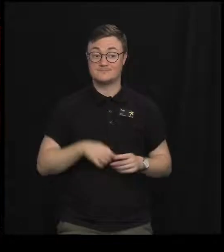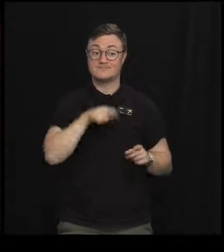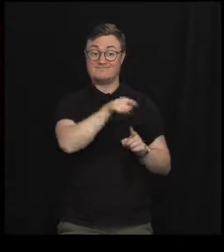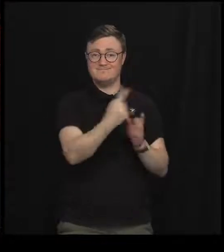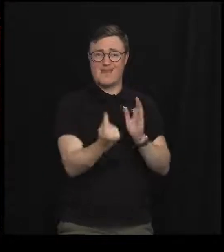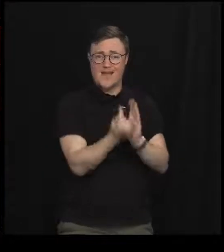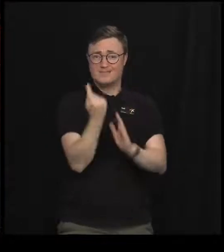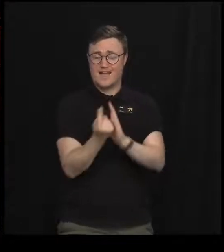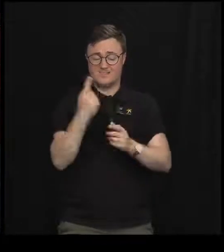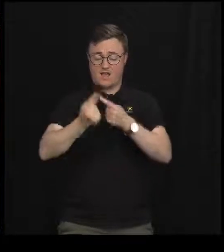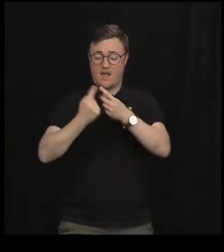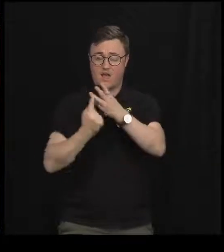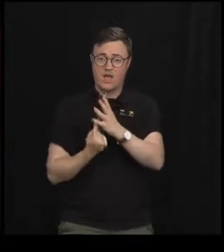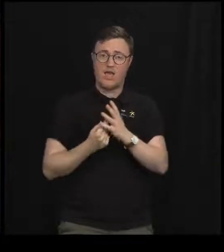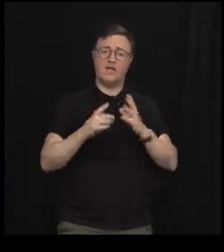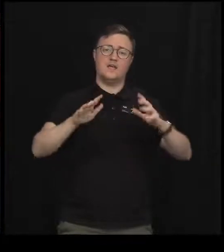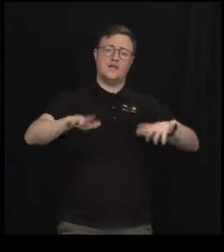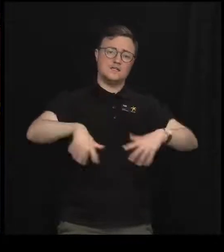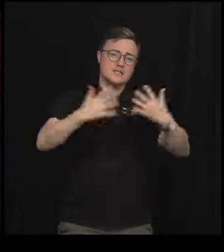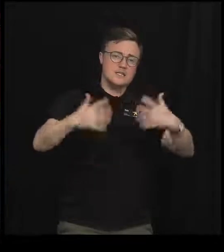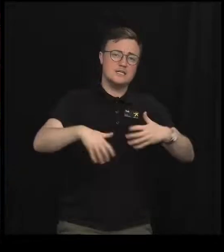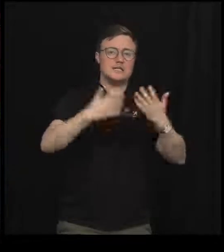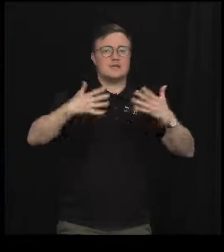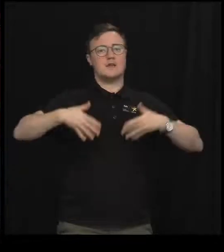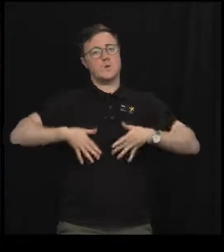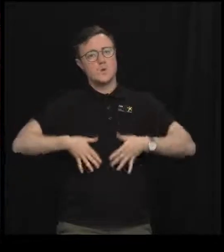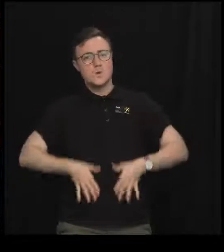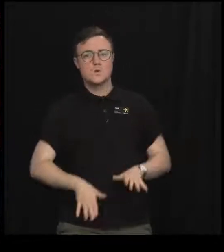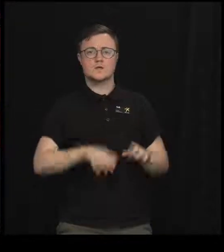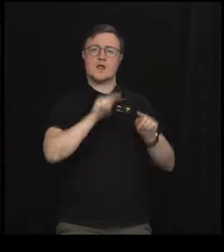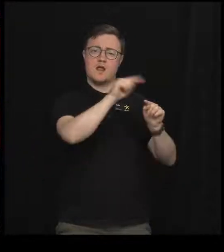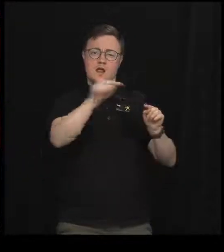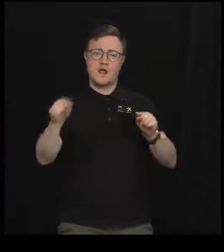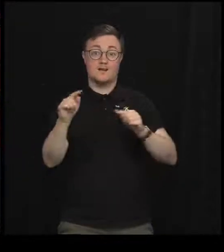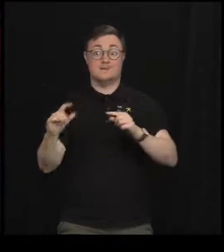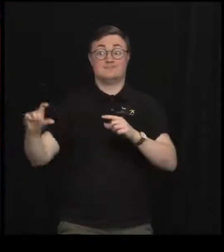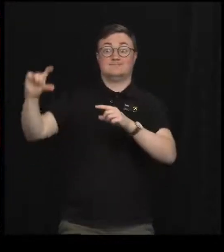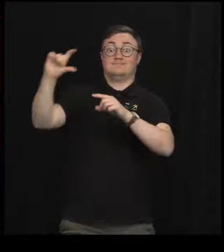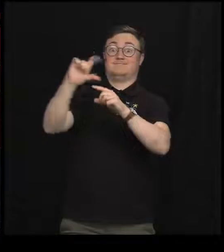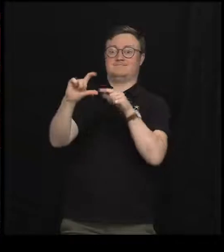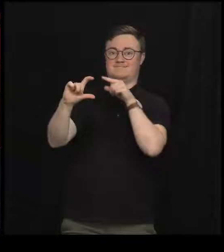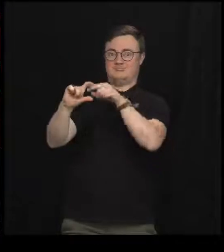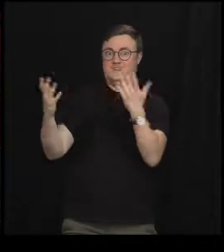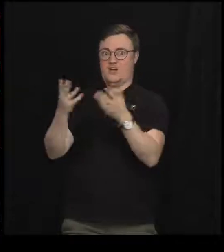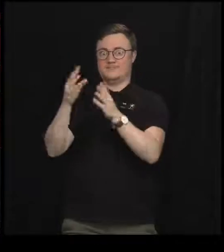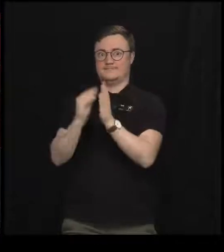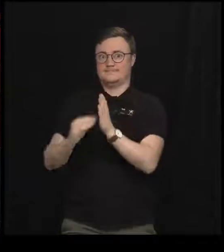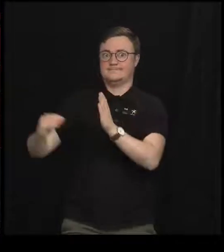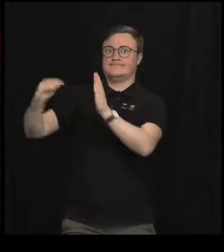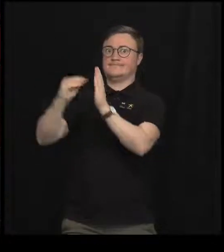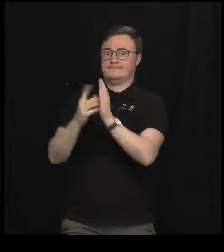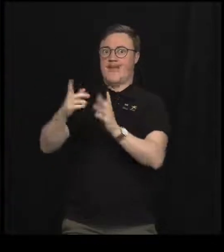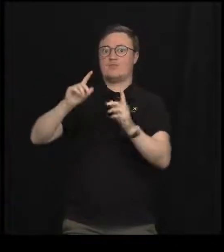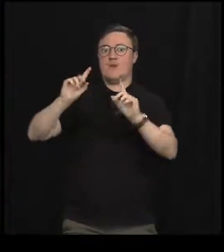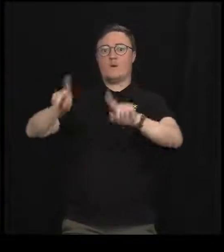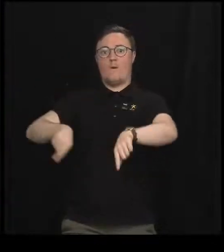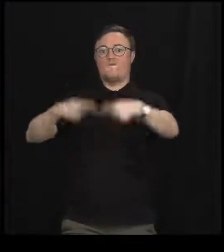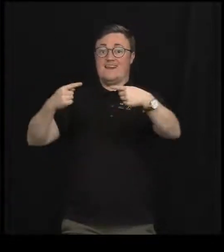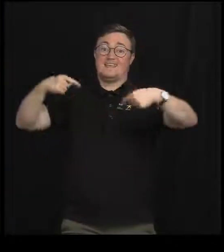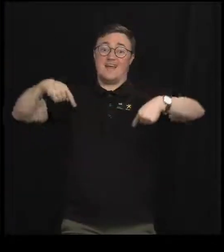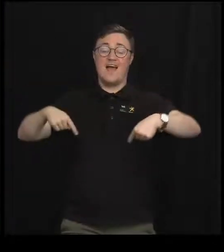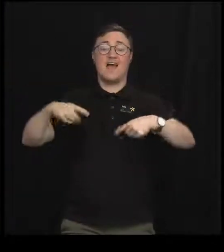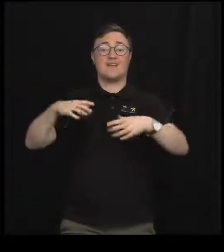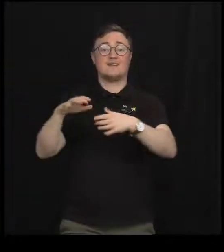many wars and hunger in the world, in the last few months we've added new conflicts also in Europe that have